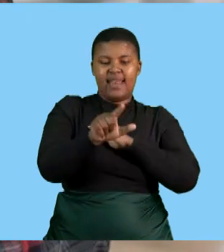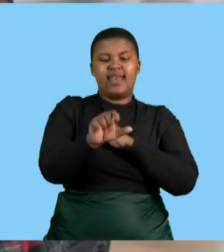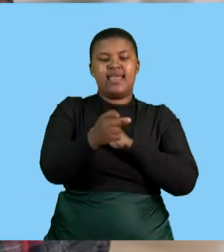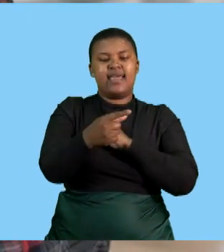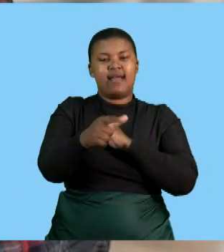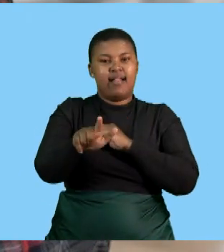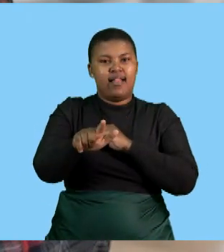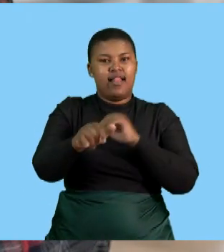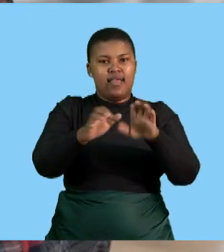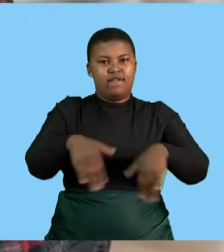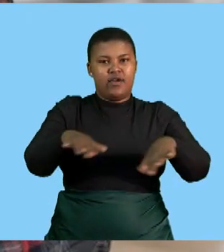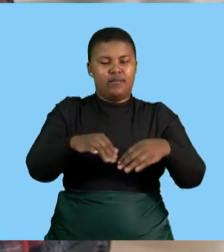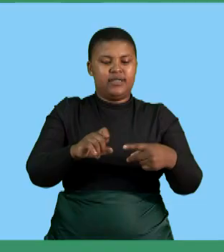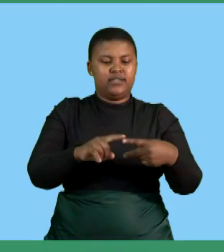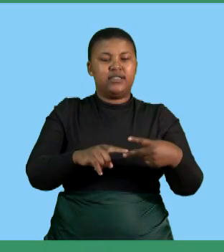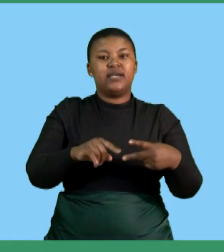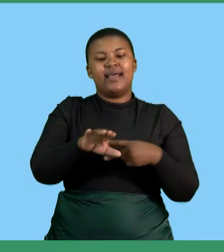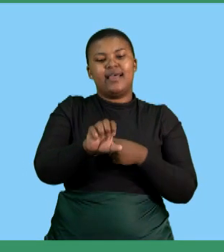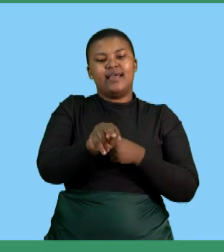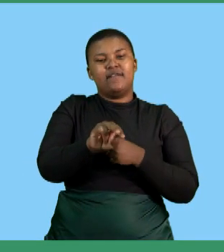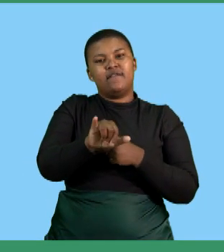environment and the environmental environment.